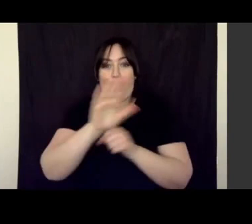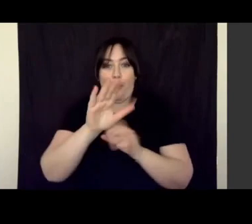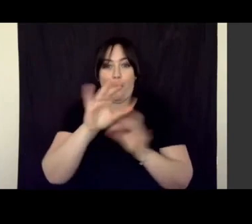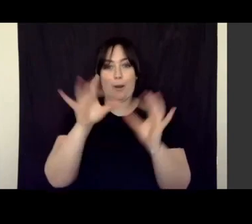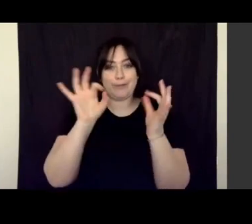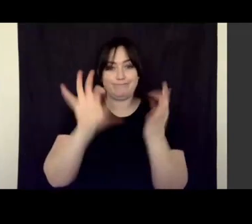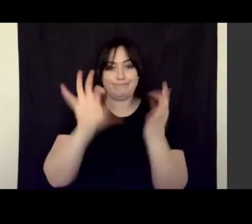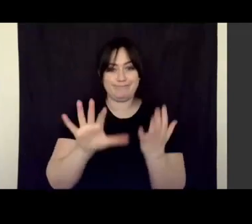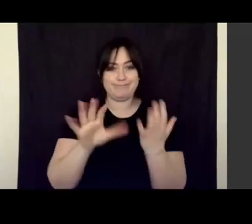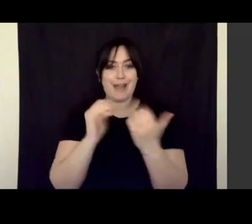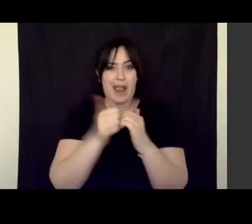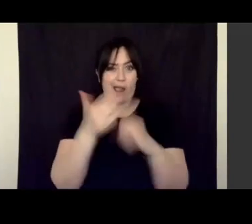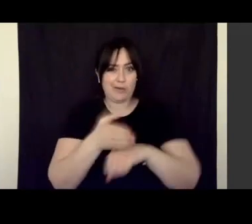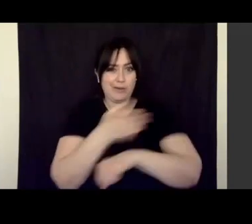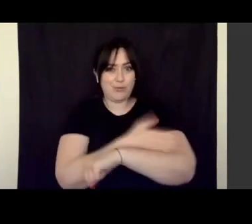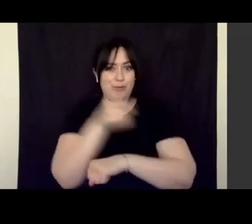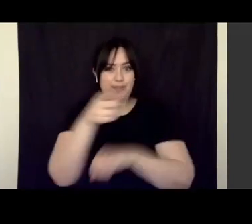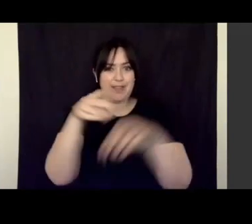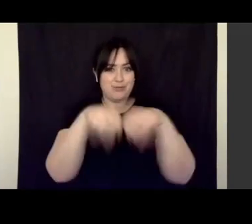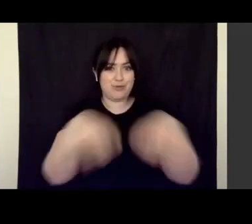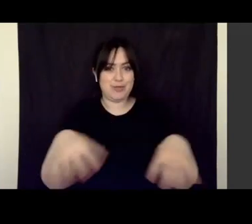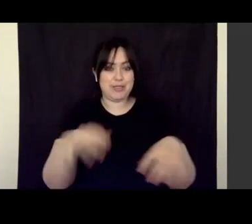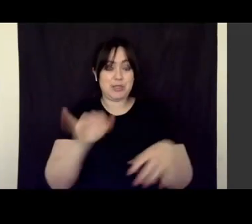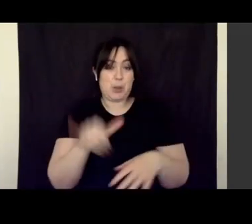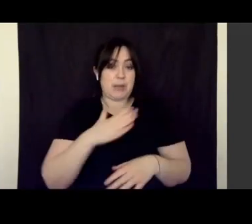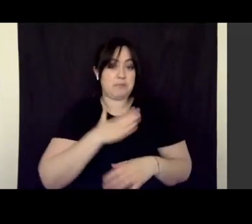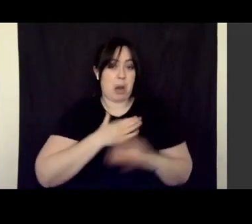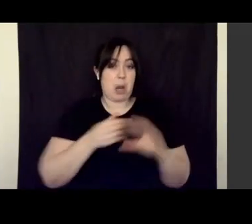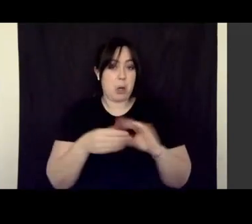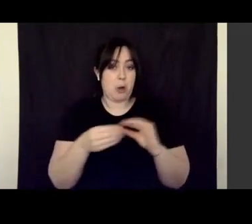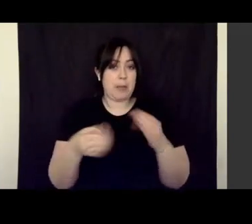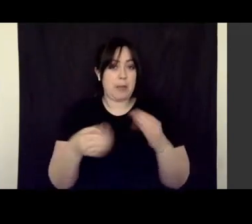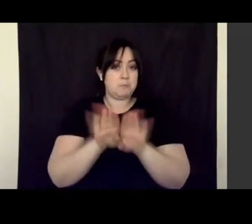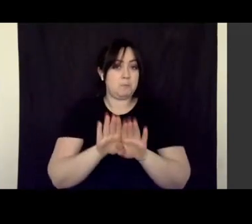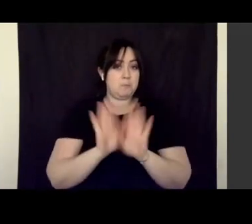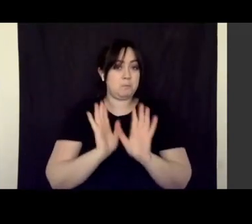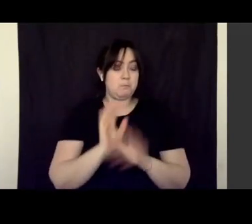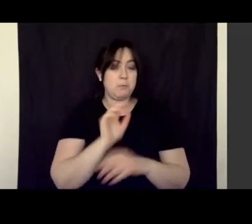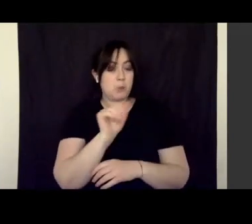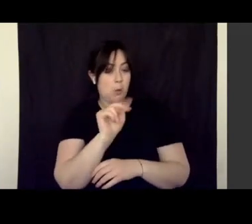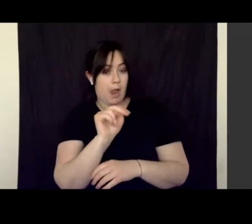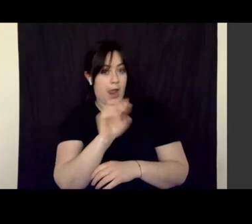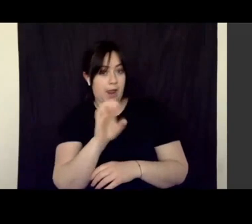into improving this decision tree. So that's all I have to say right now. So just Anne, if you have.